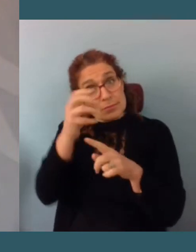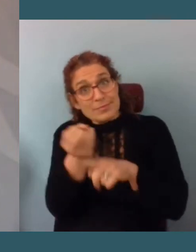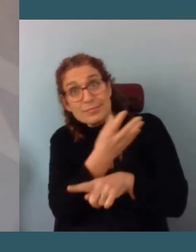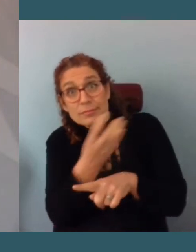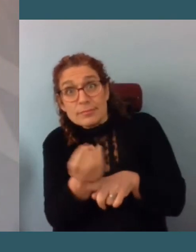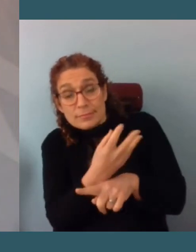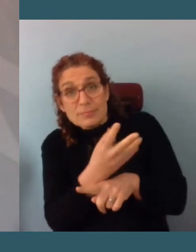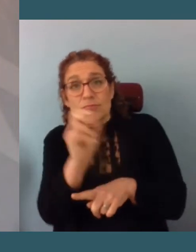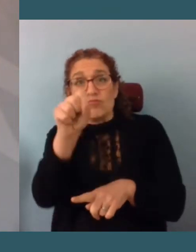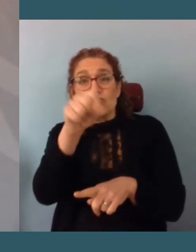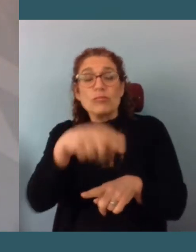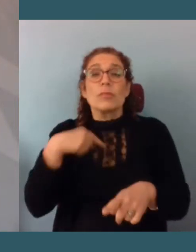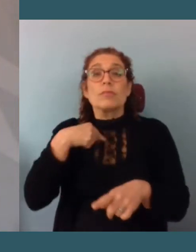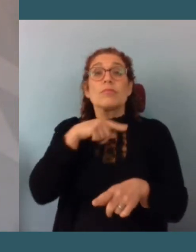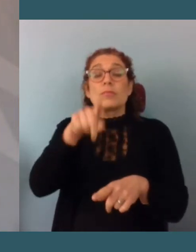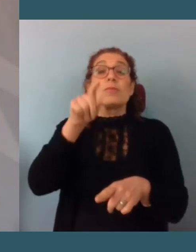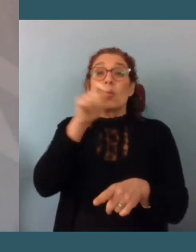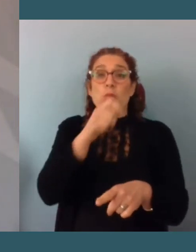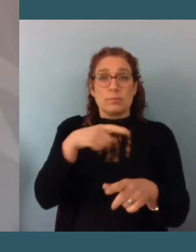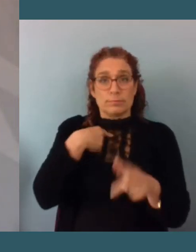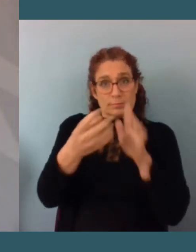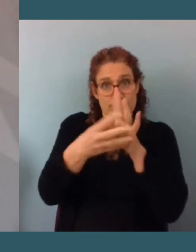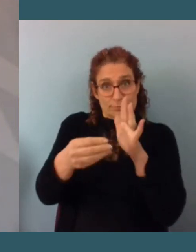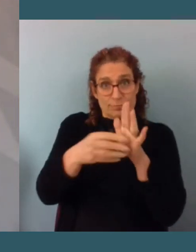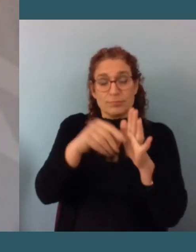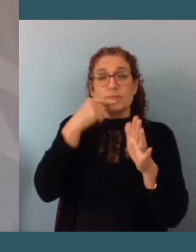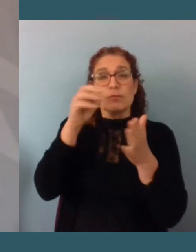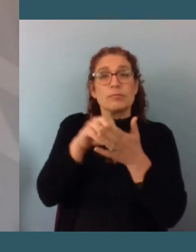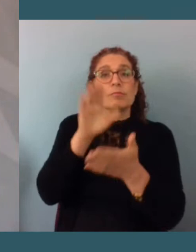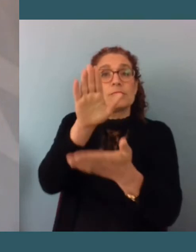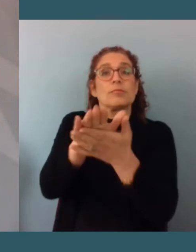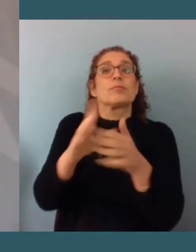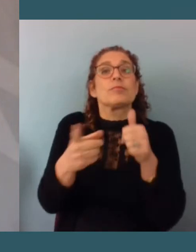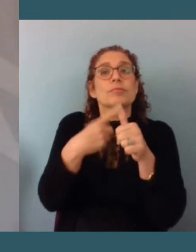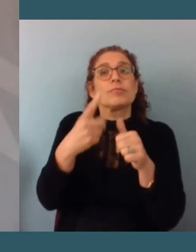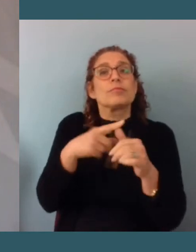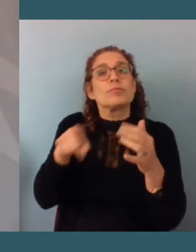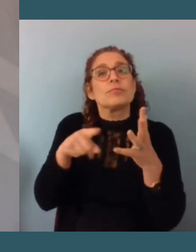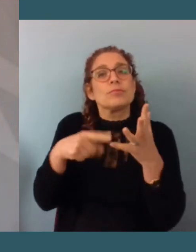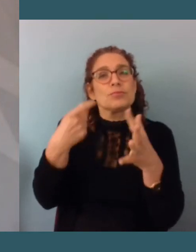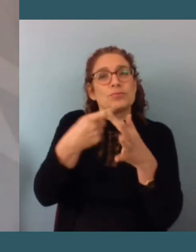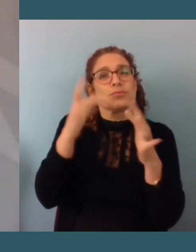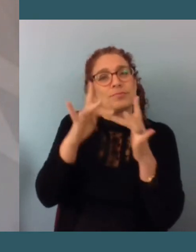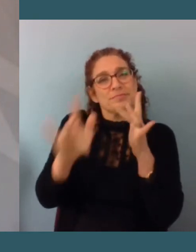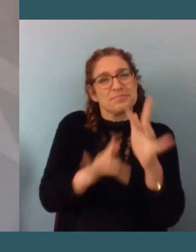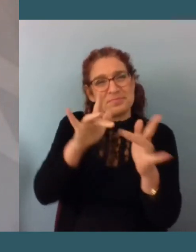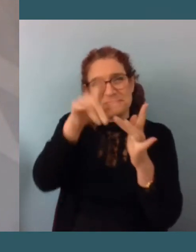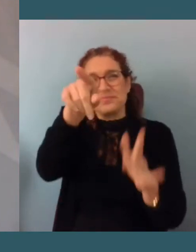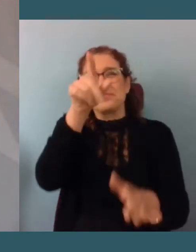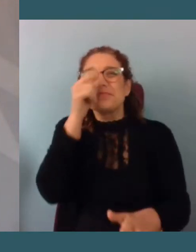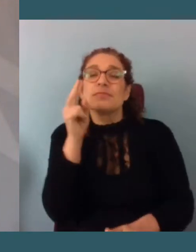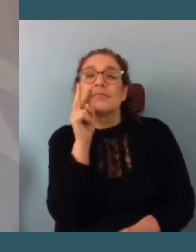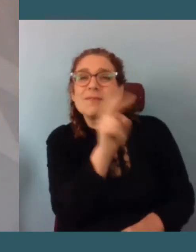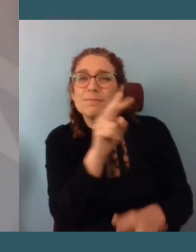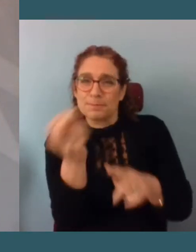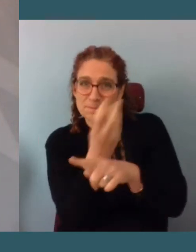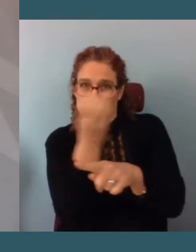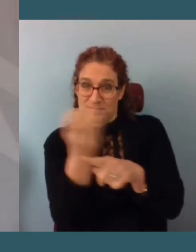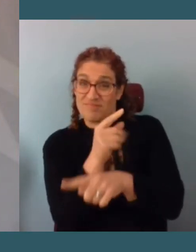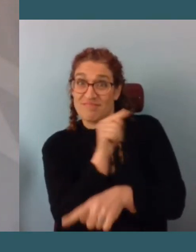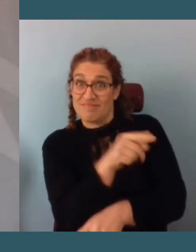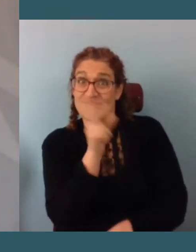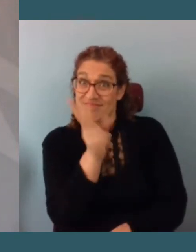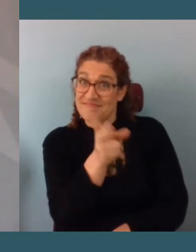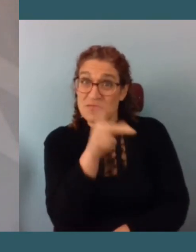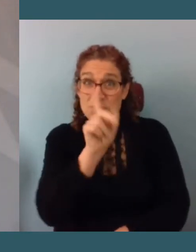be on the Allergy UK website in the next few days. You can watch it back afterwards and see the slides again. So hopefully get all the information that